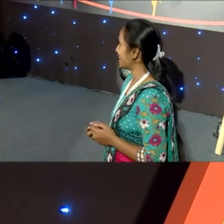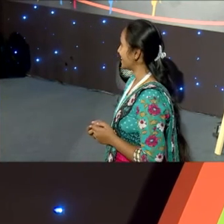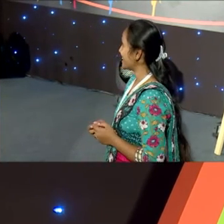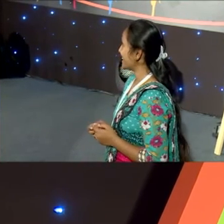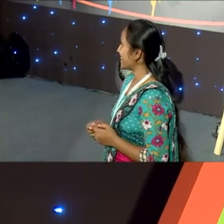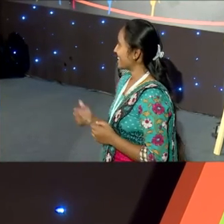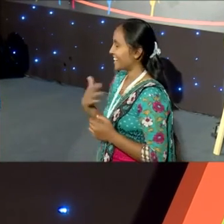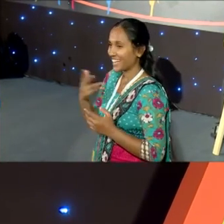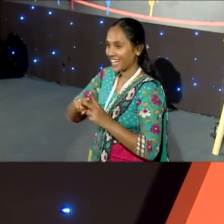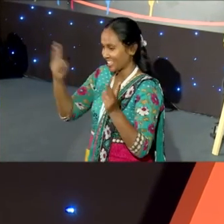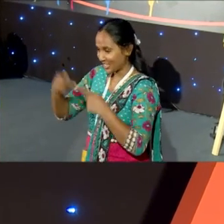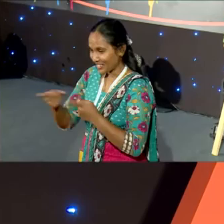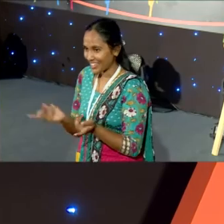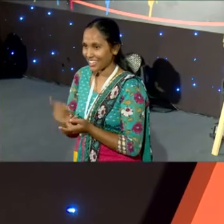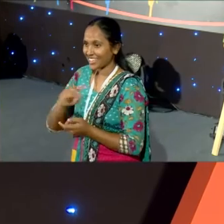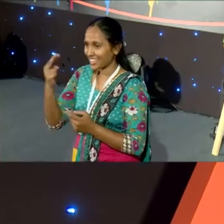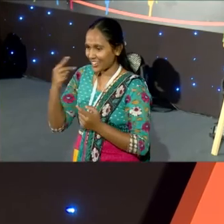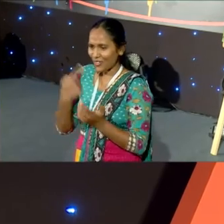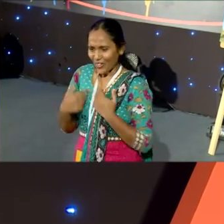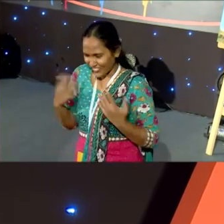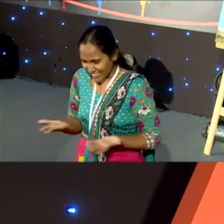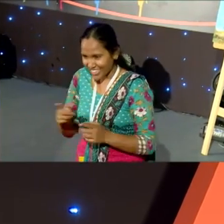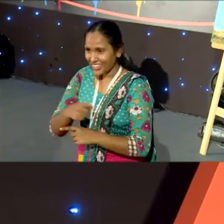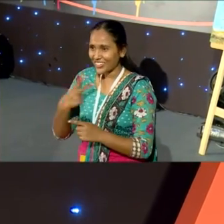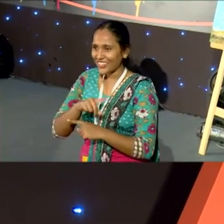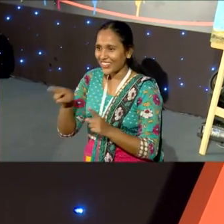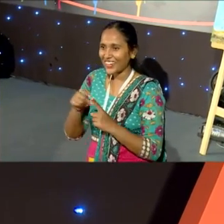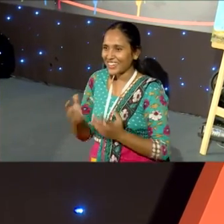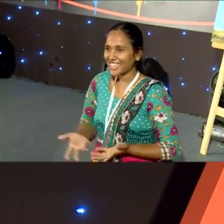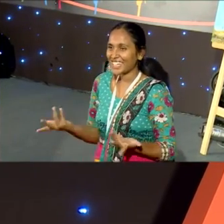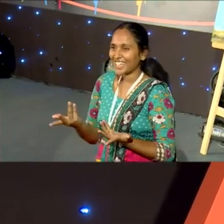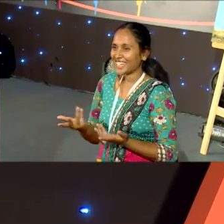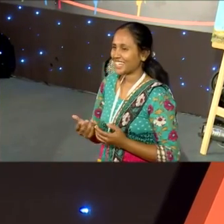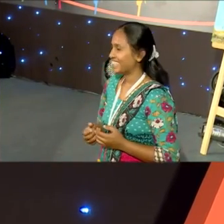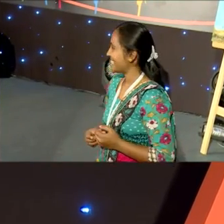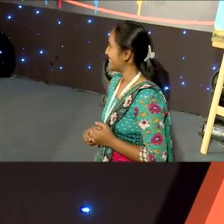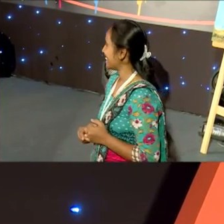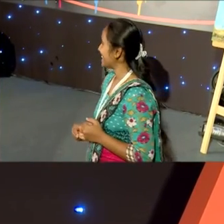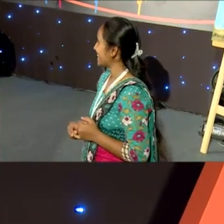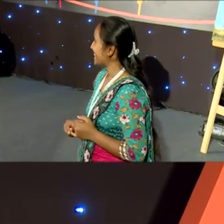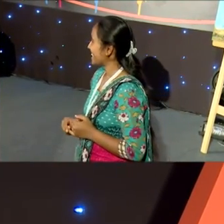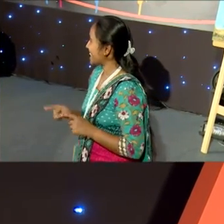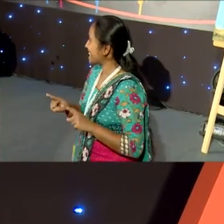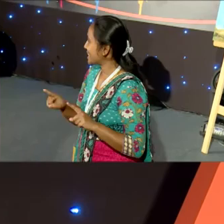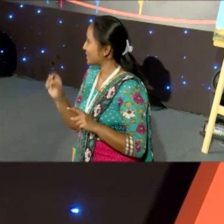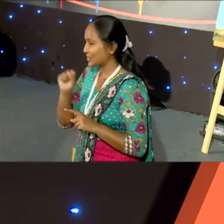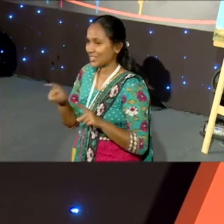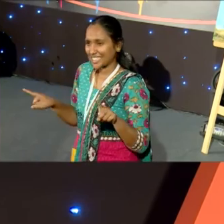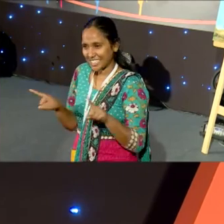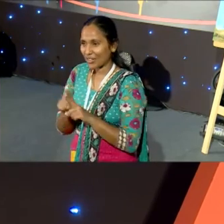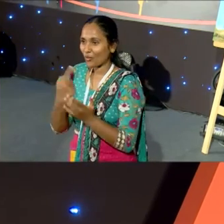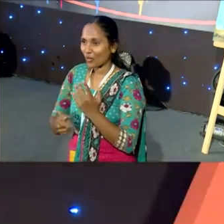was somewhere else. And we all looked at him and said, what the hell are we doing here? We were also somewhere else. So it's exactly